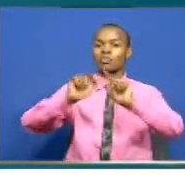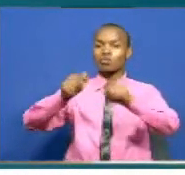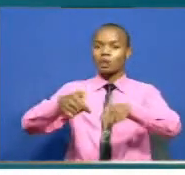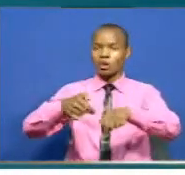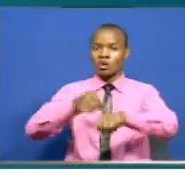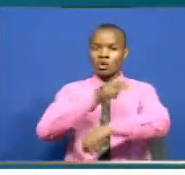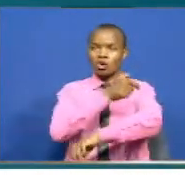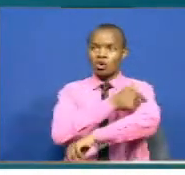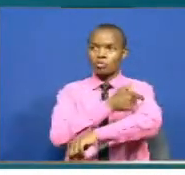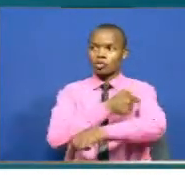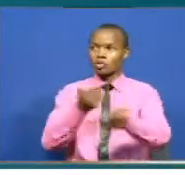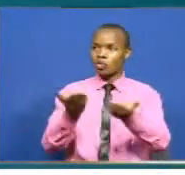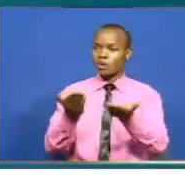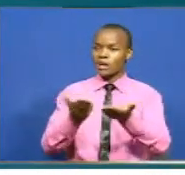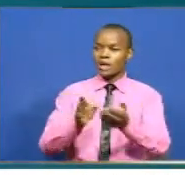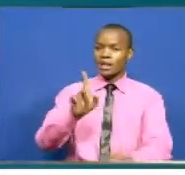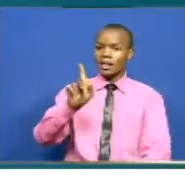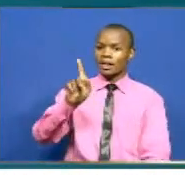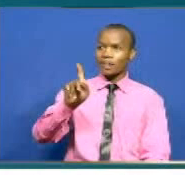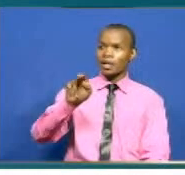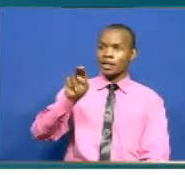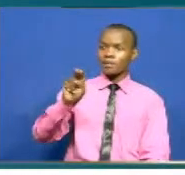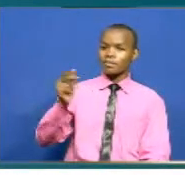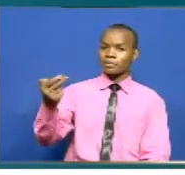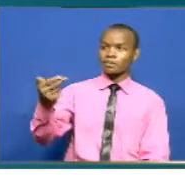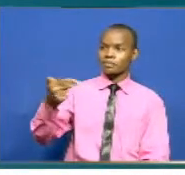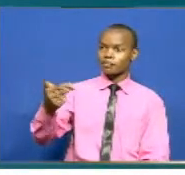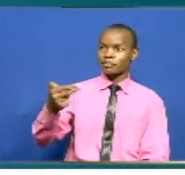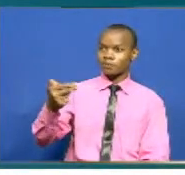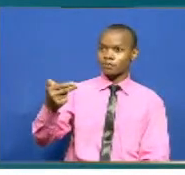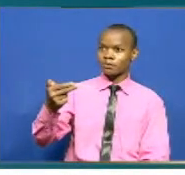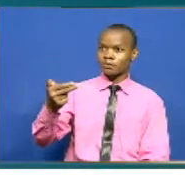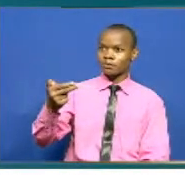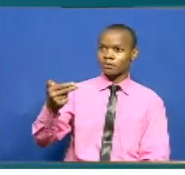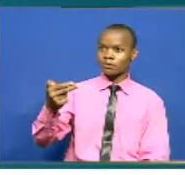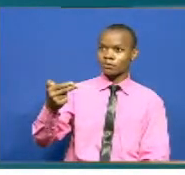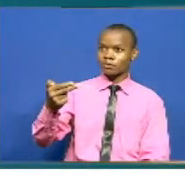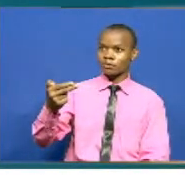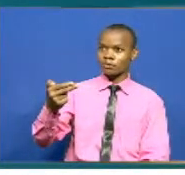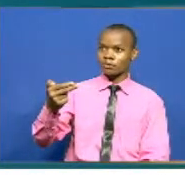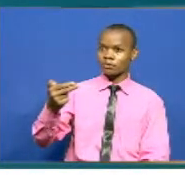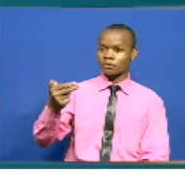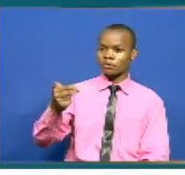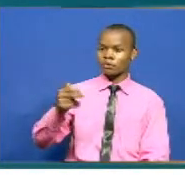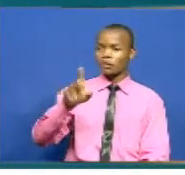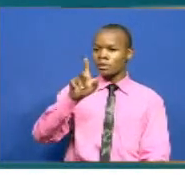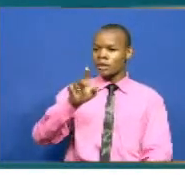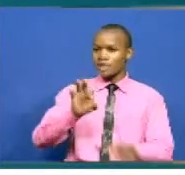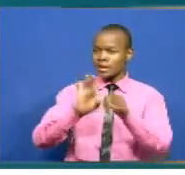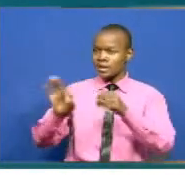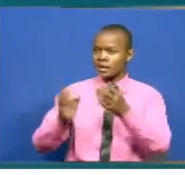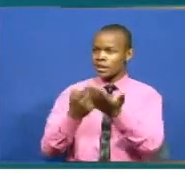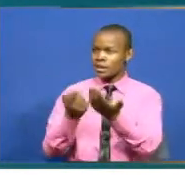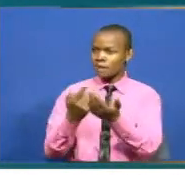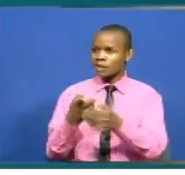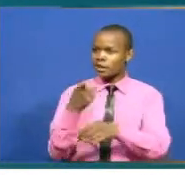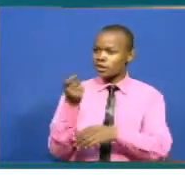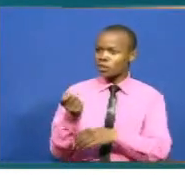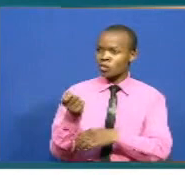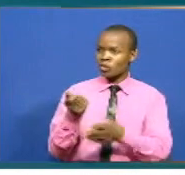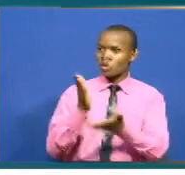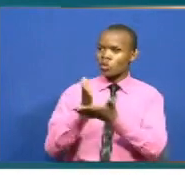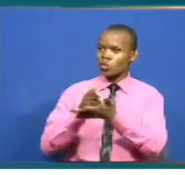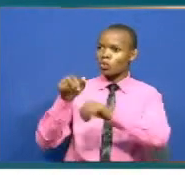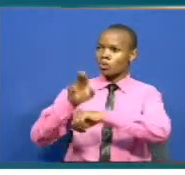know, Kenyatta National University, Kenyatta University Hospital, is how many kilometers? Just mm-hmm. a few kilometers away. So they will take about